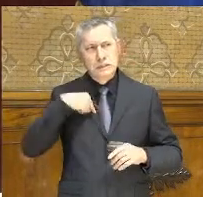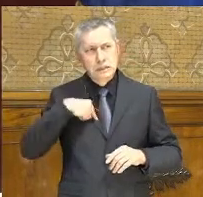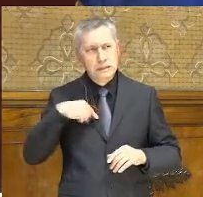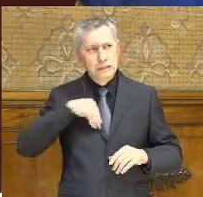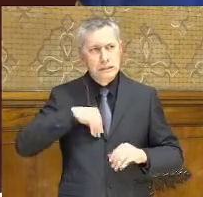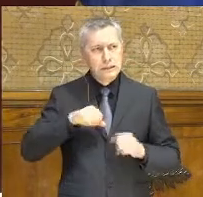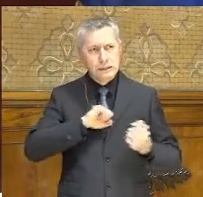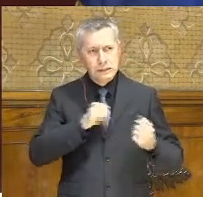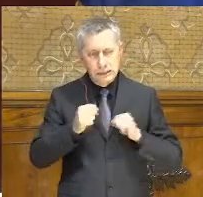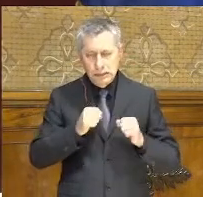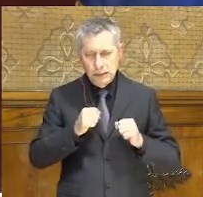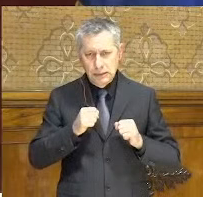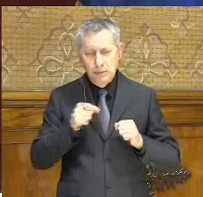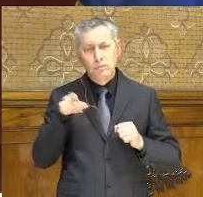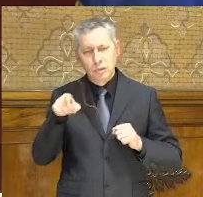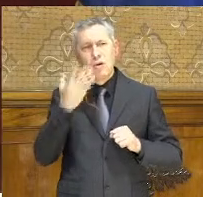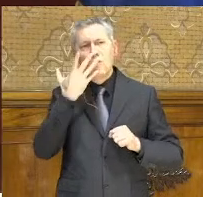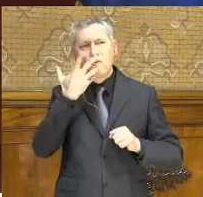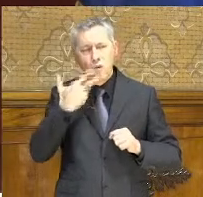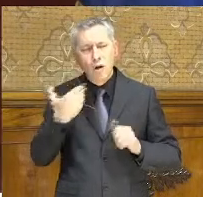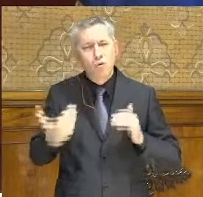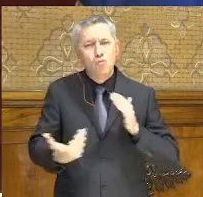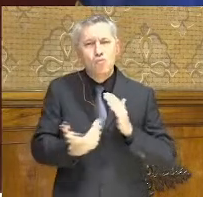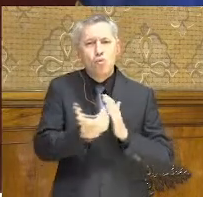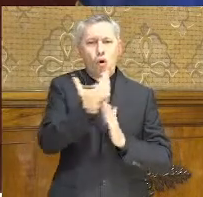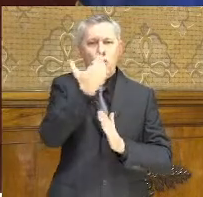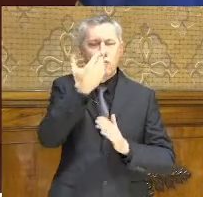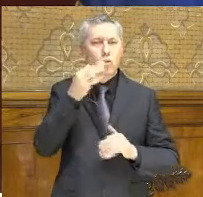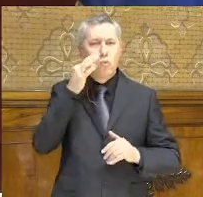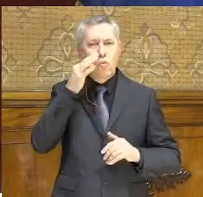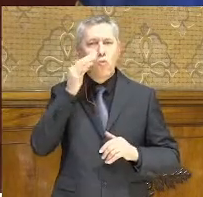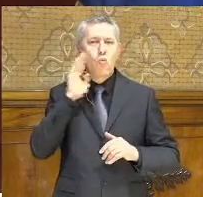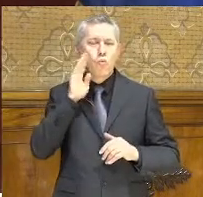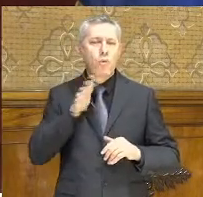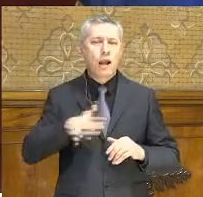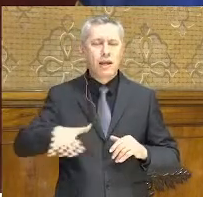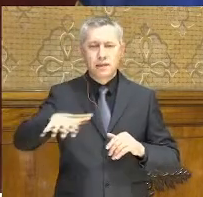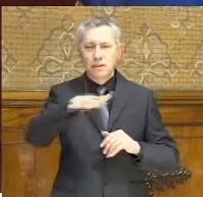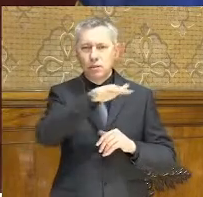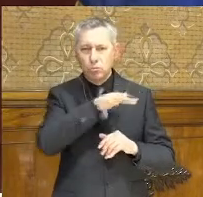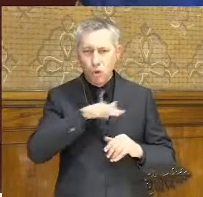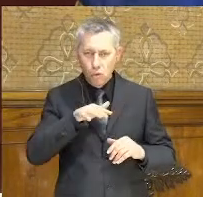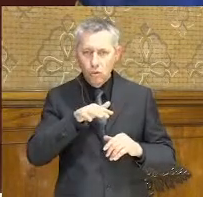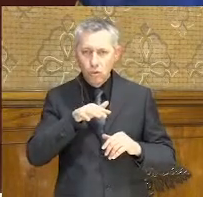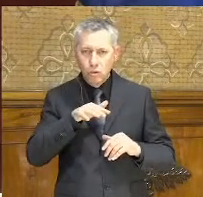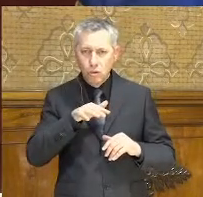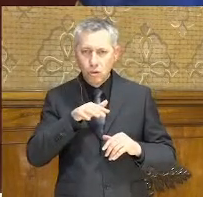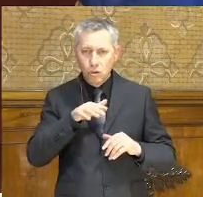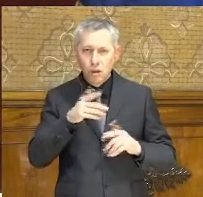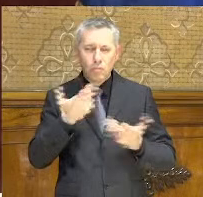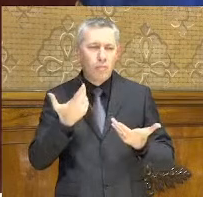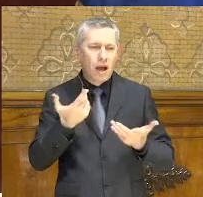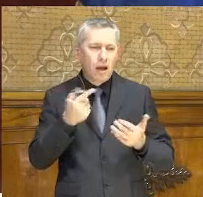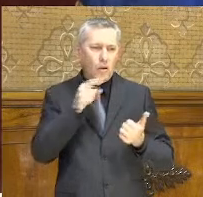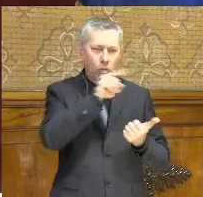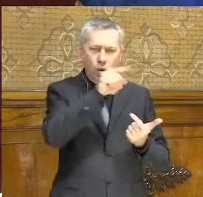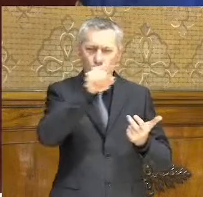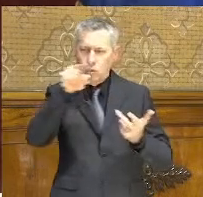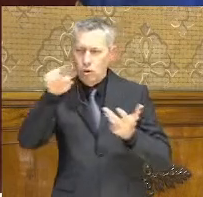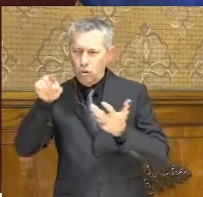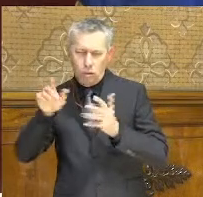calls for a new humanism that transcends the sum of its parts. In that